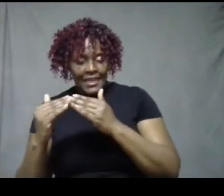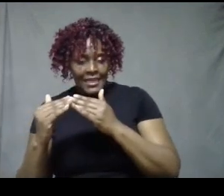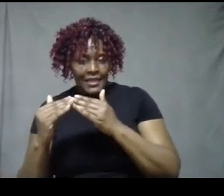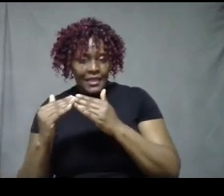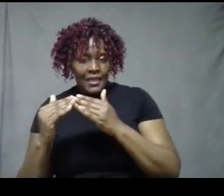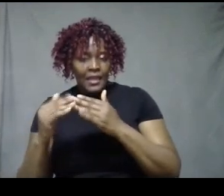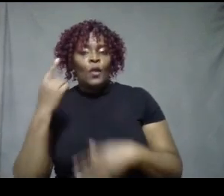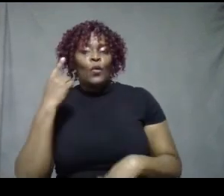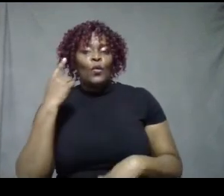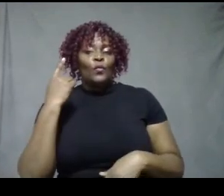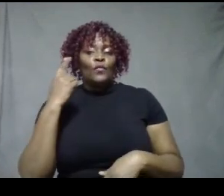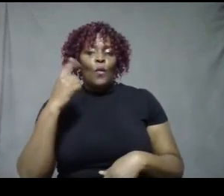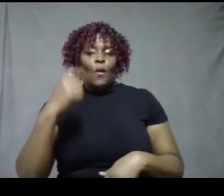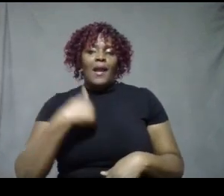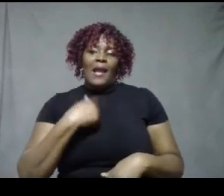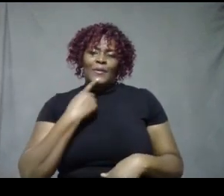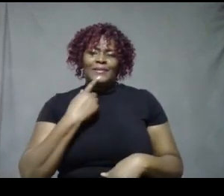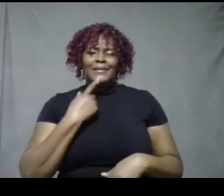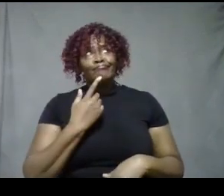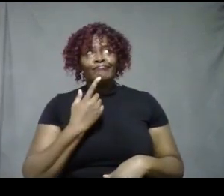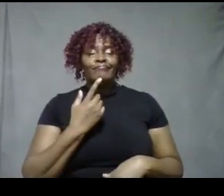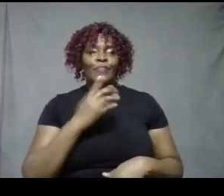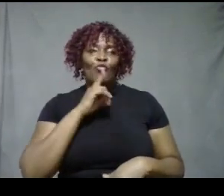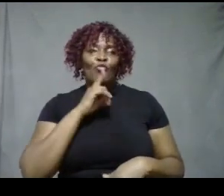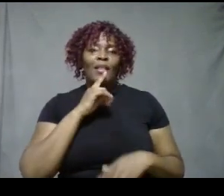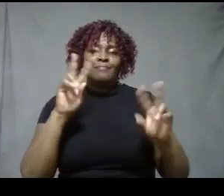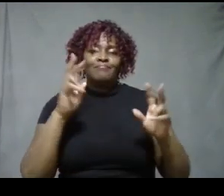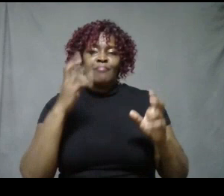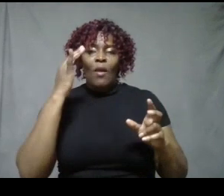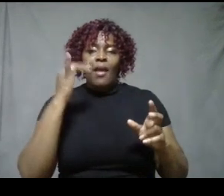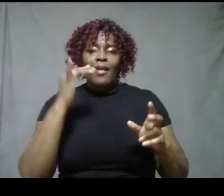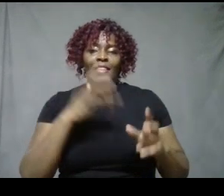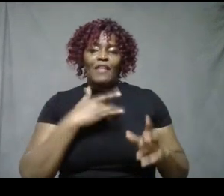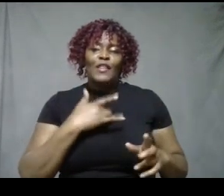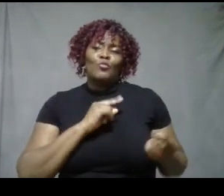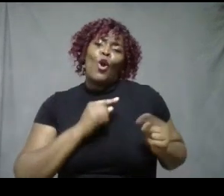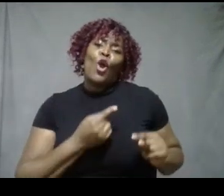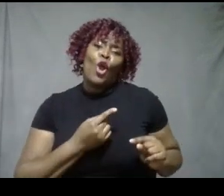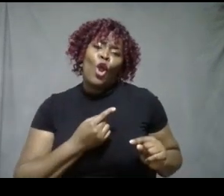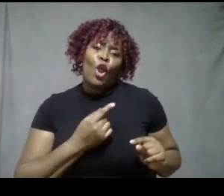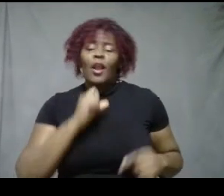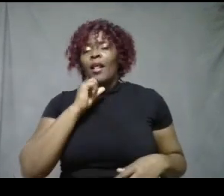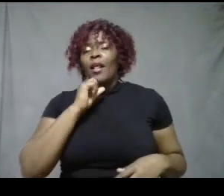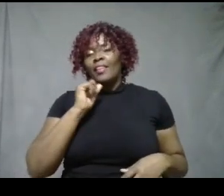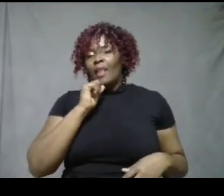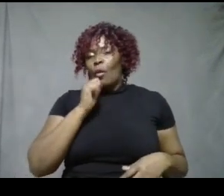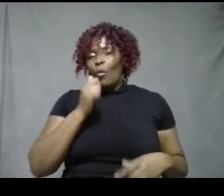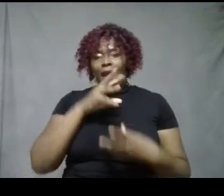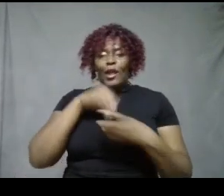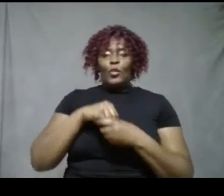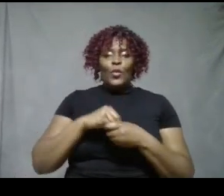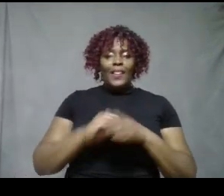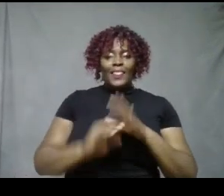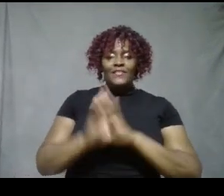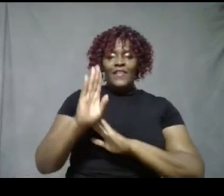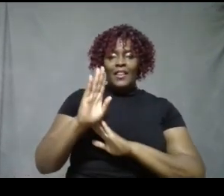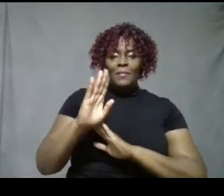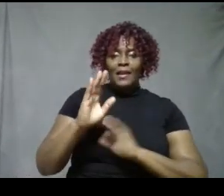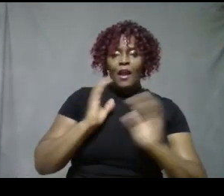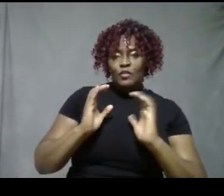might characterize as hurt feelings over being left out of the development dialogue with respect to the JKM